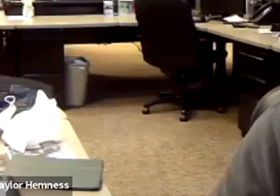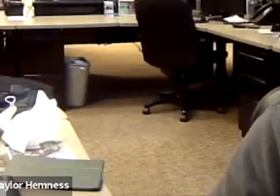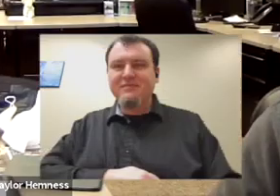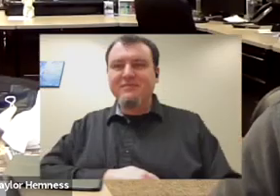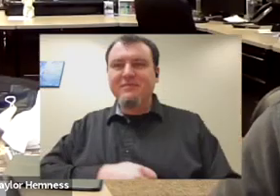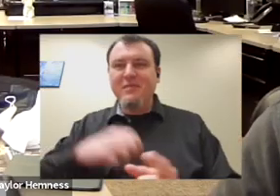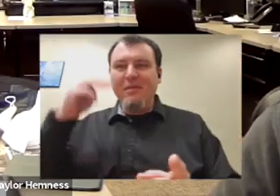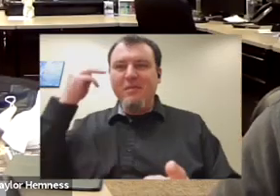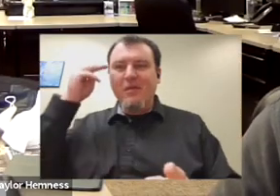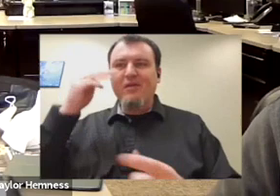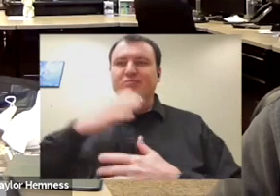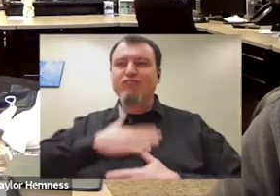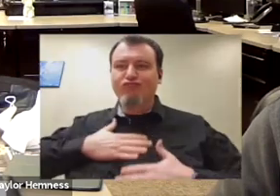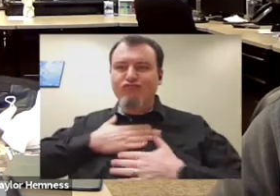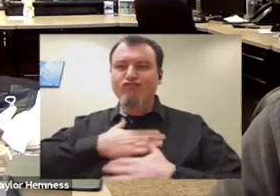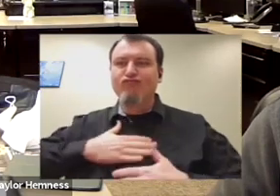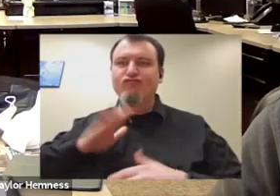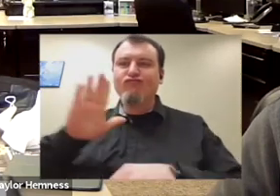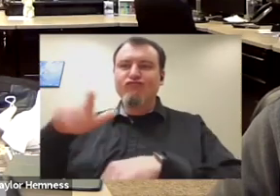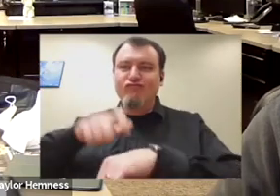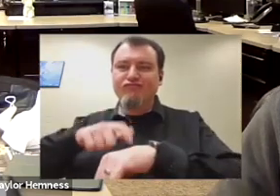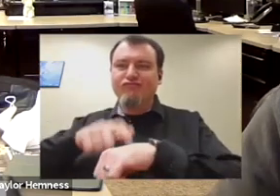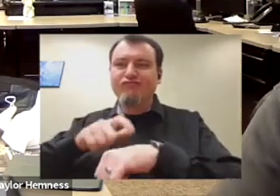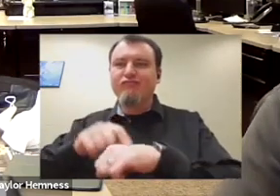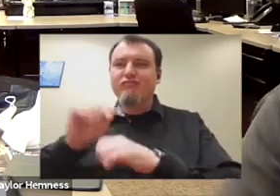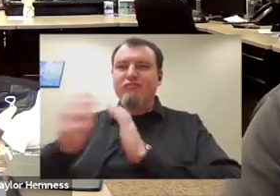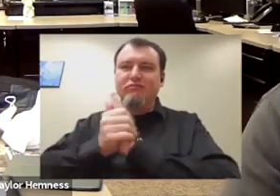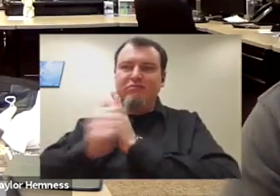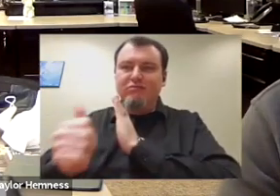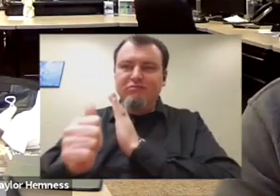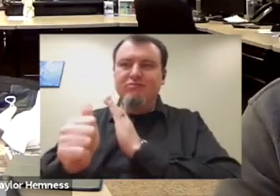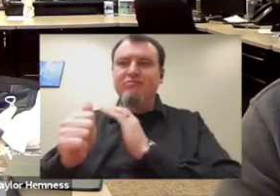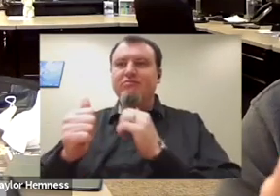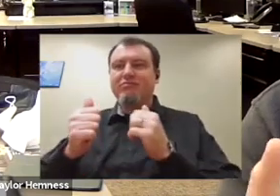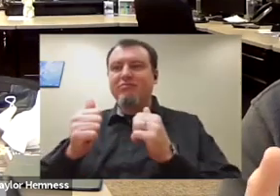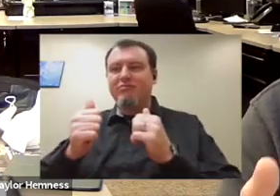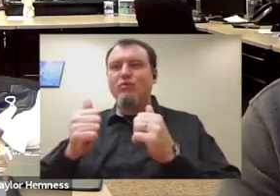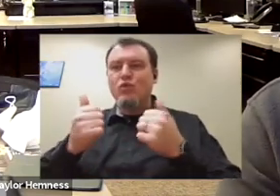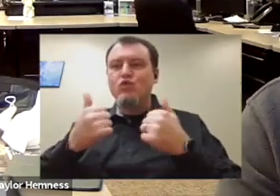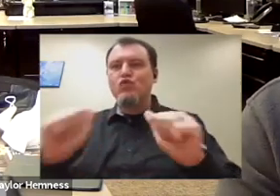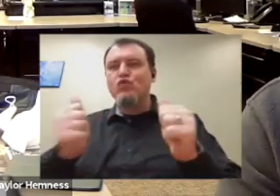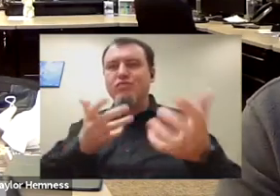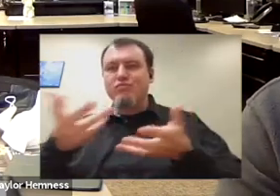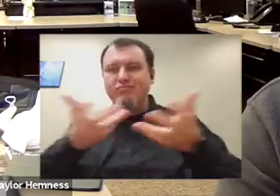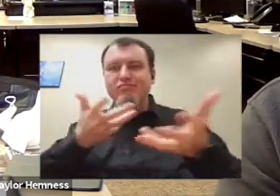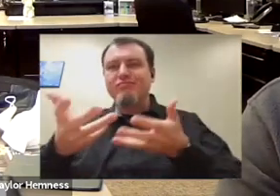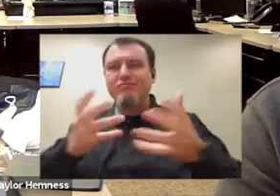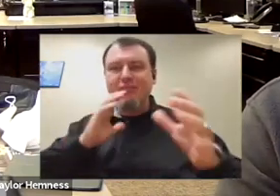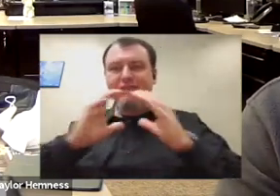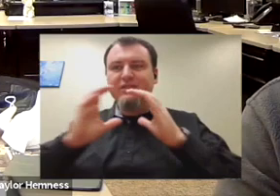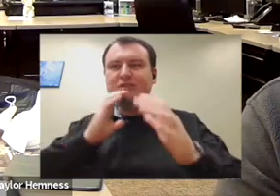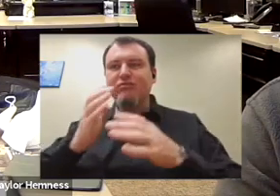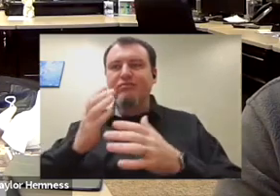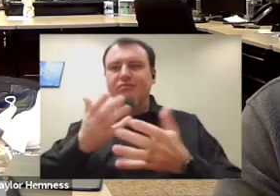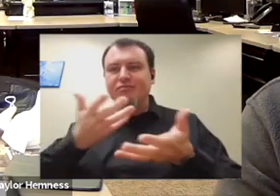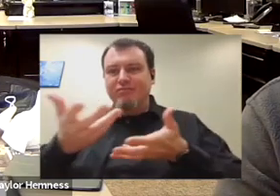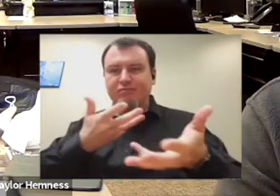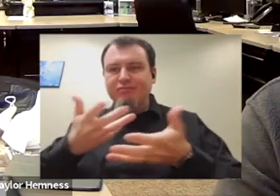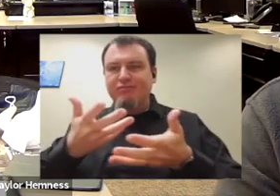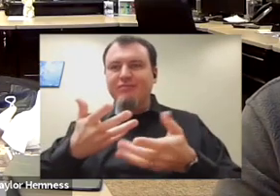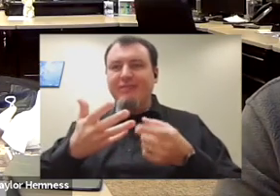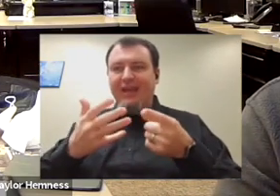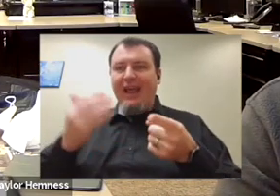Mark, I am so appreciative of your time, your skill, your effort this morning with me in having